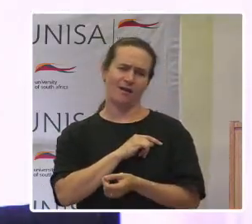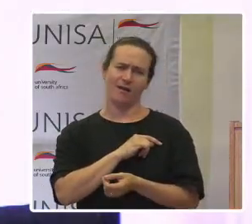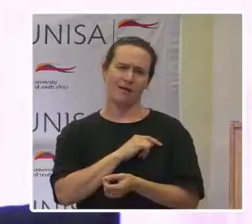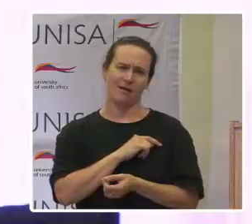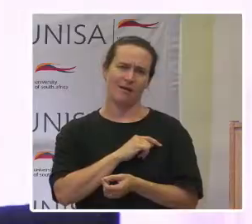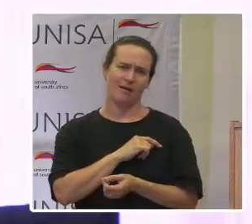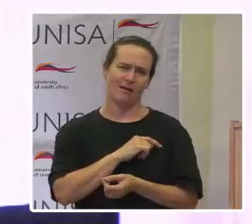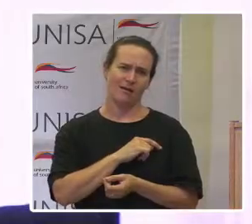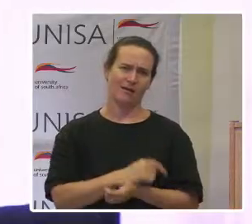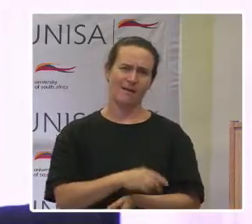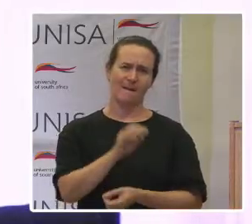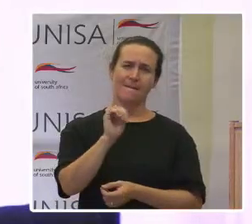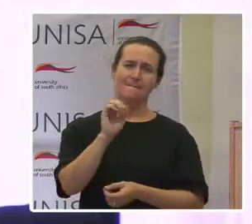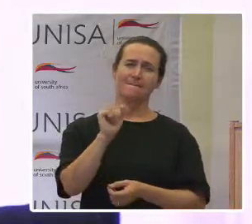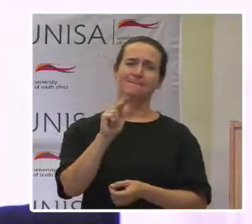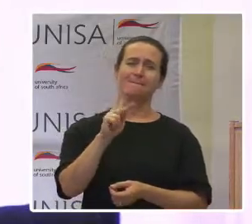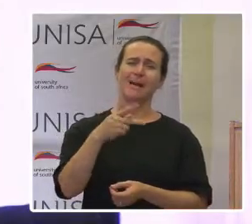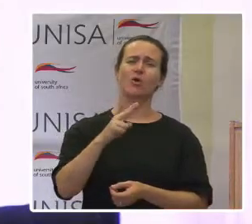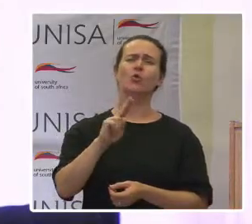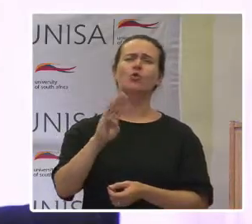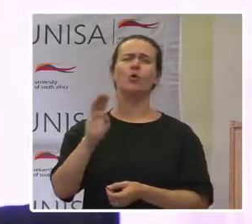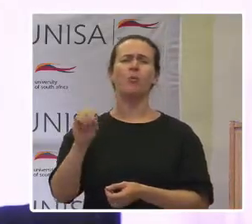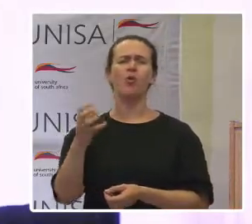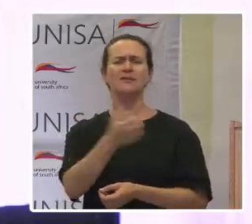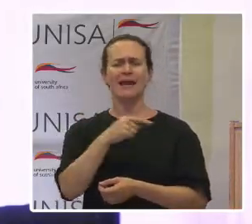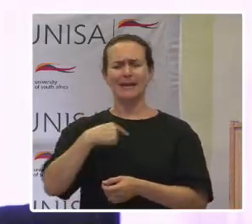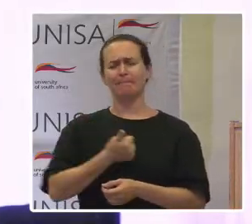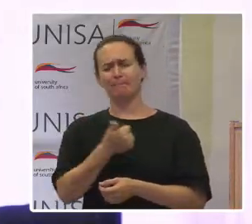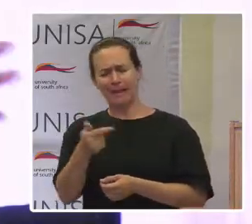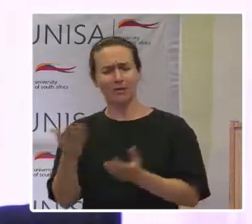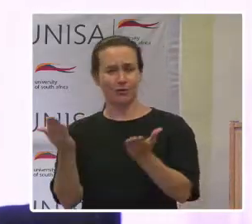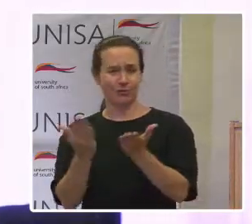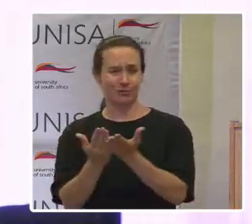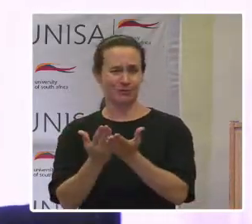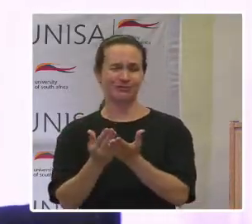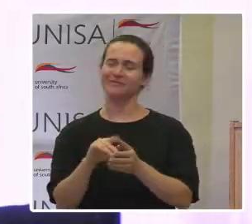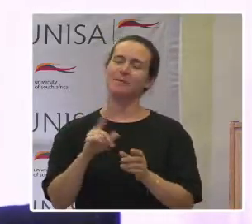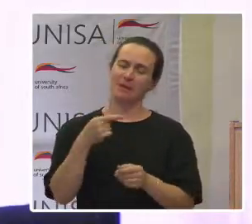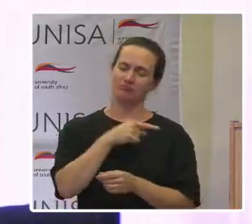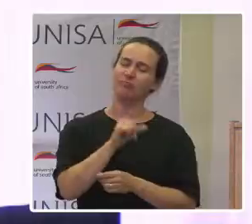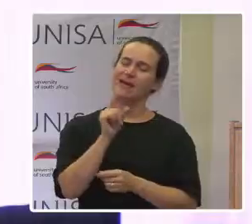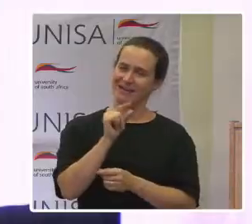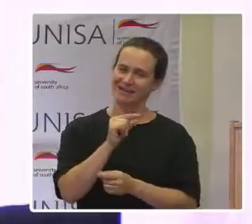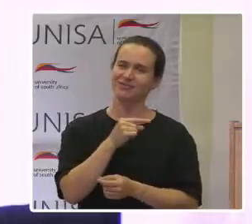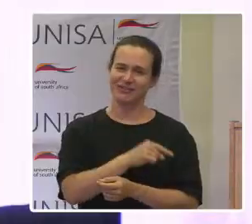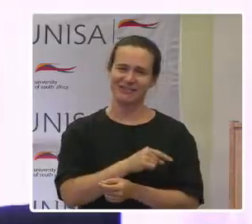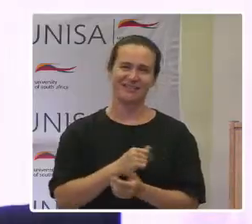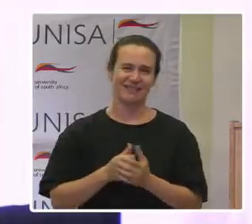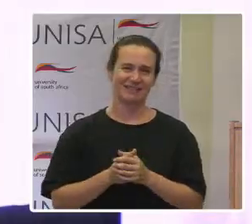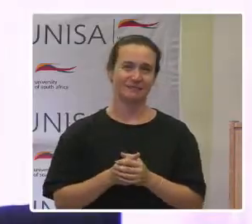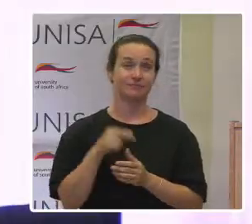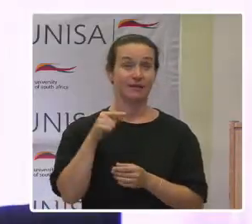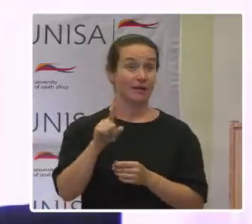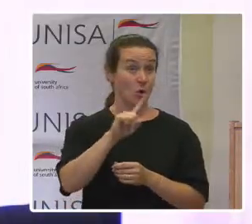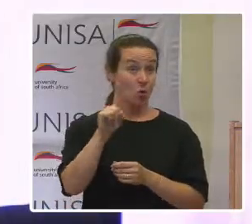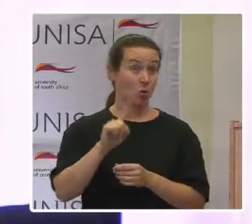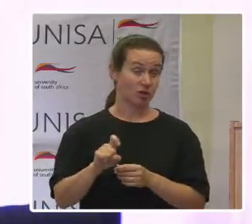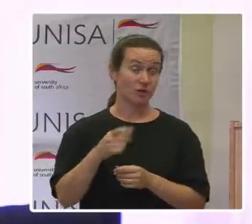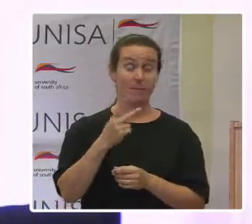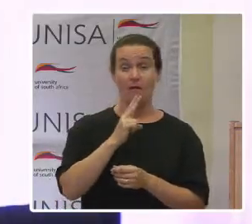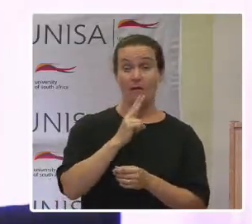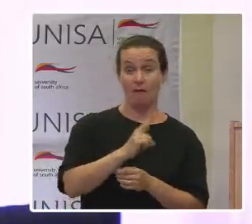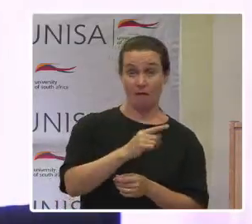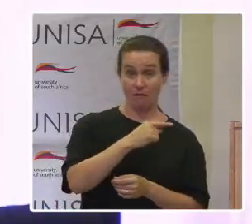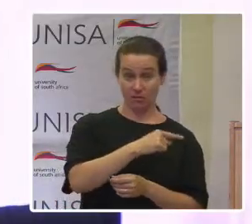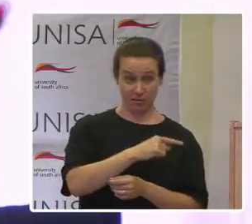Miss Makubo is now taking us to school, but that was very interesting. And the questions, the